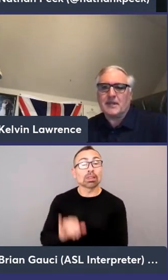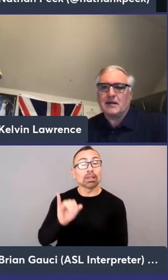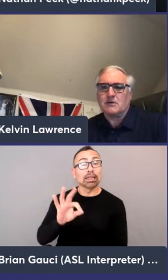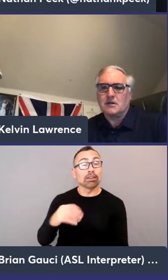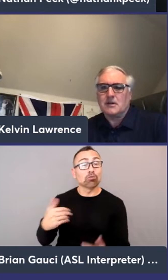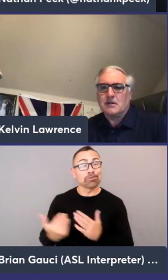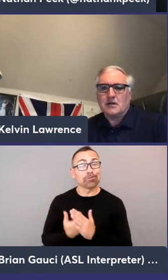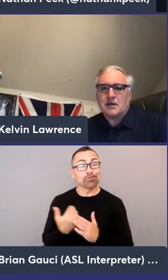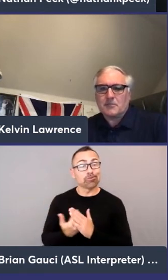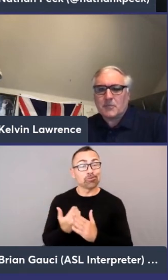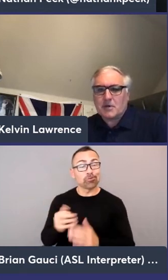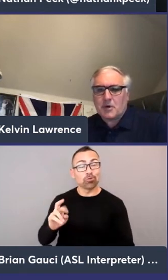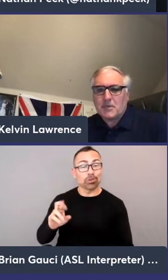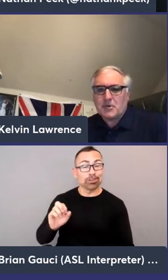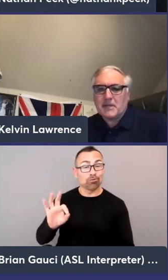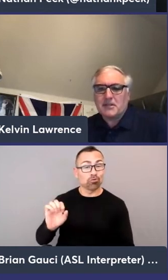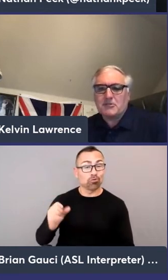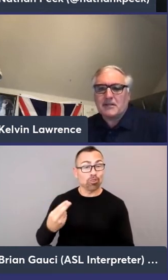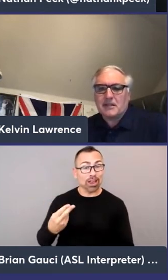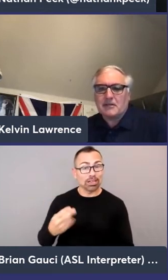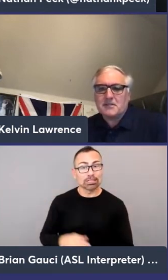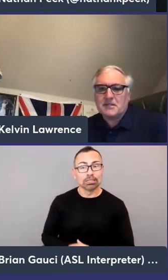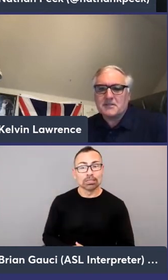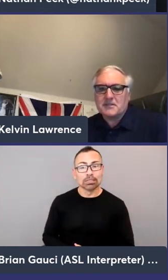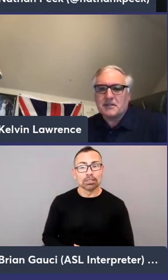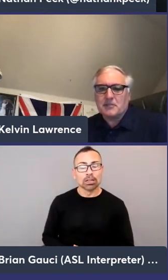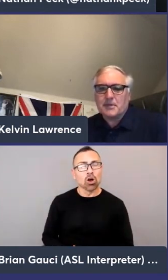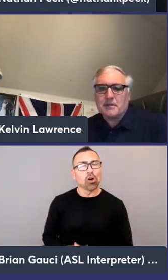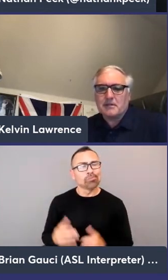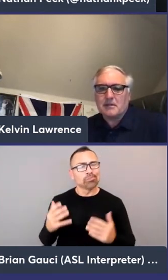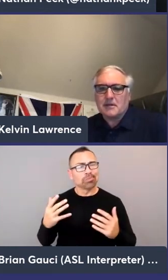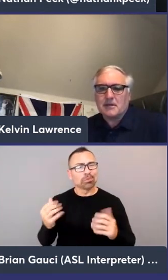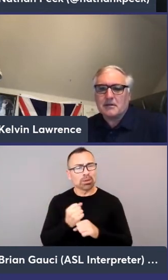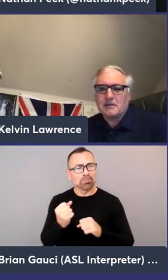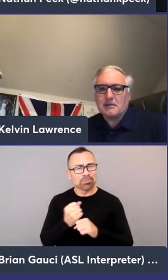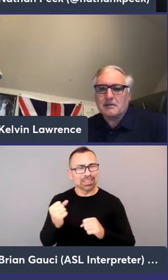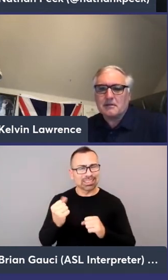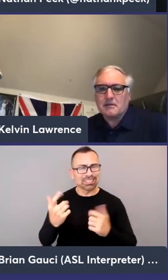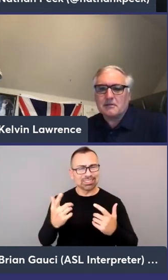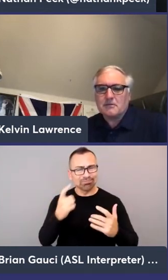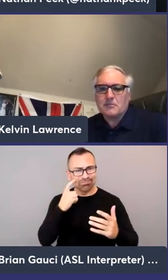view now, or maybe I'll make the granularity just a little bit,